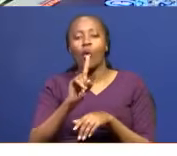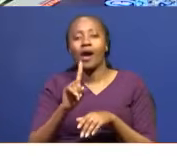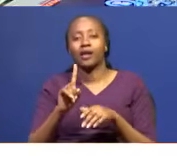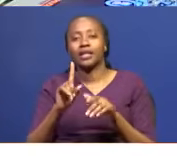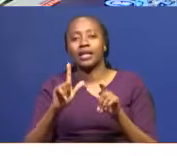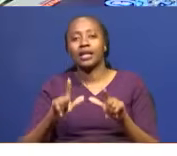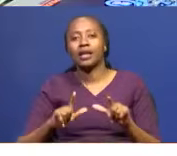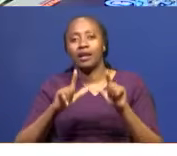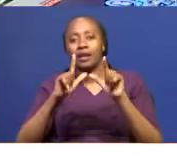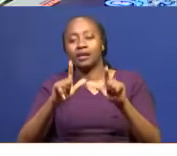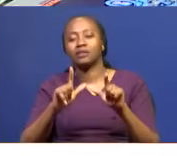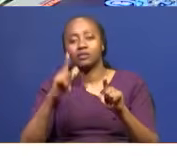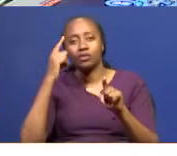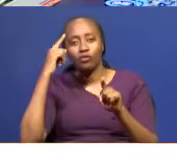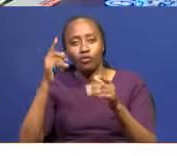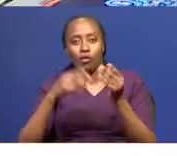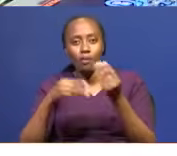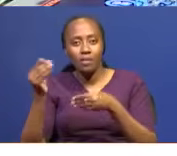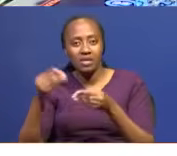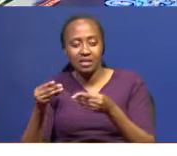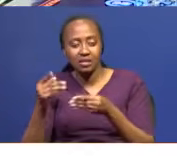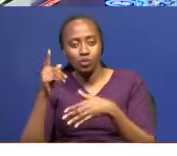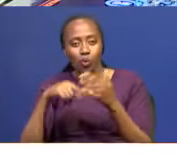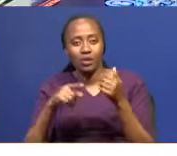in 2022-2023, there were